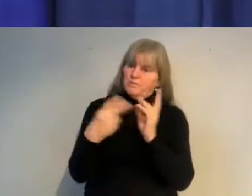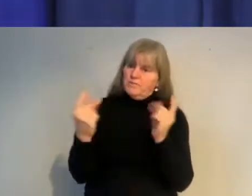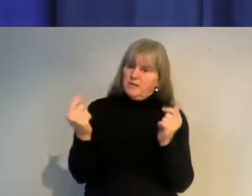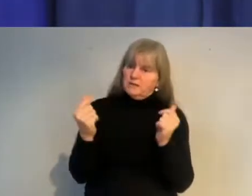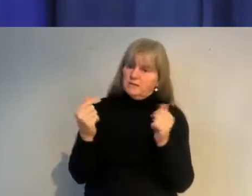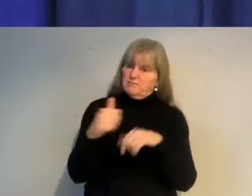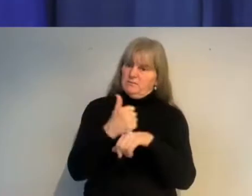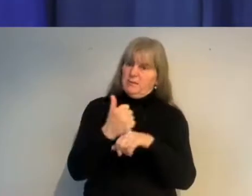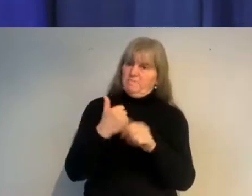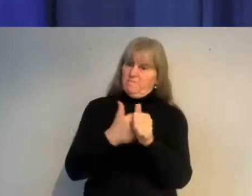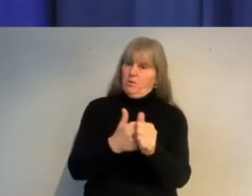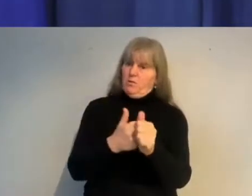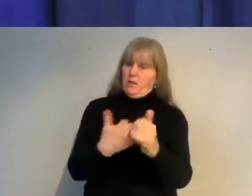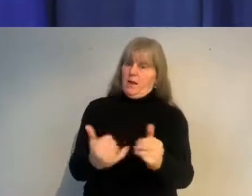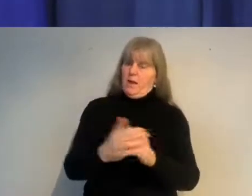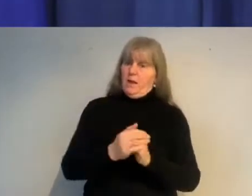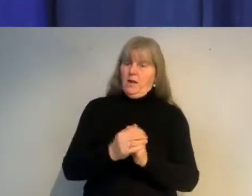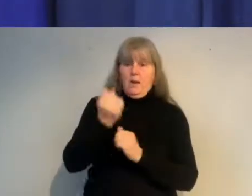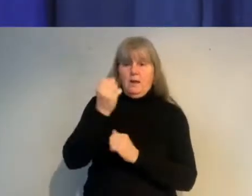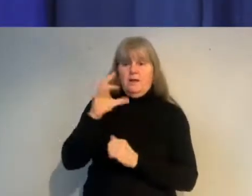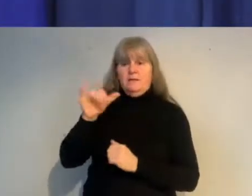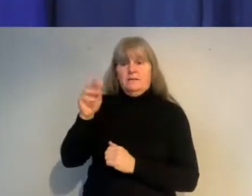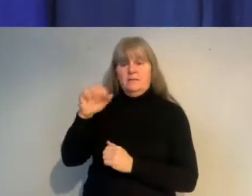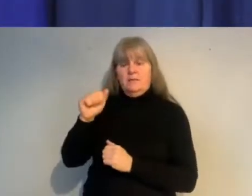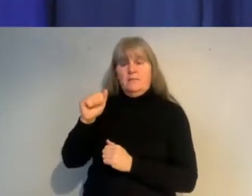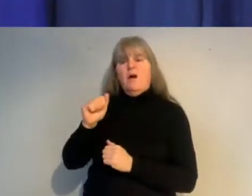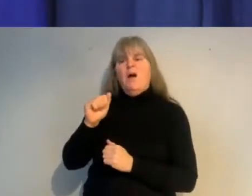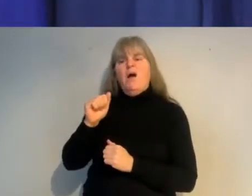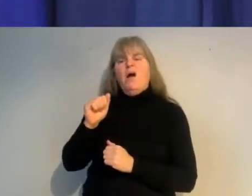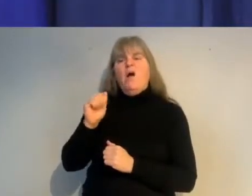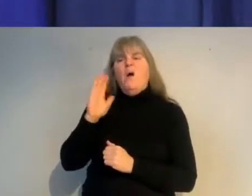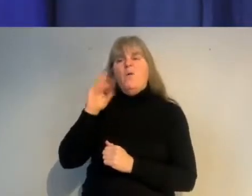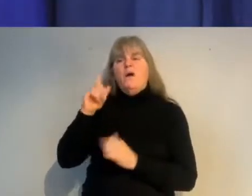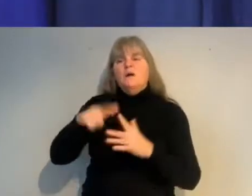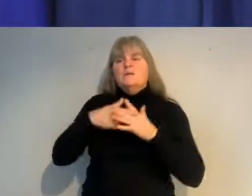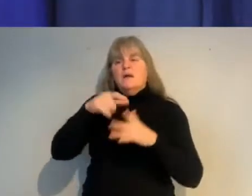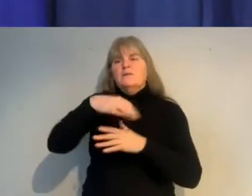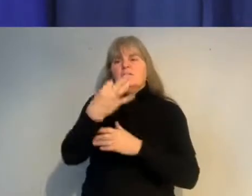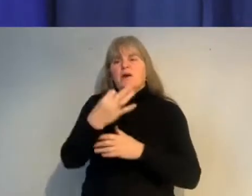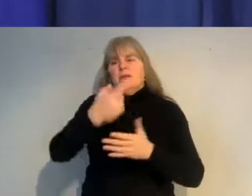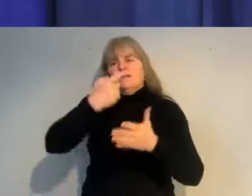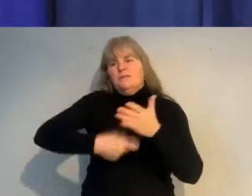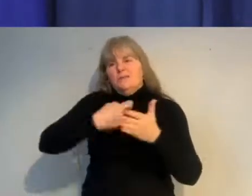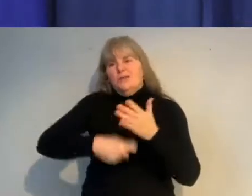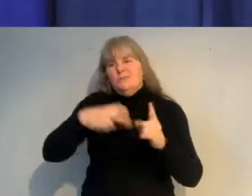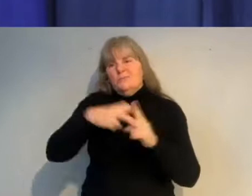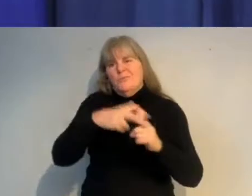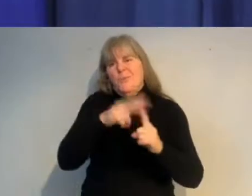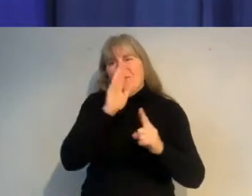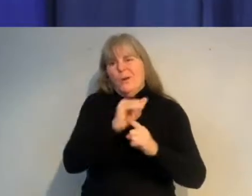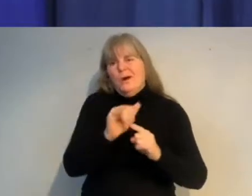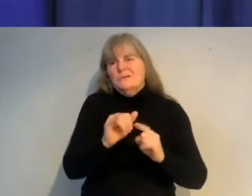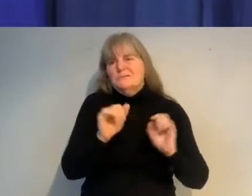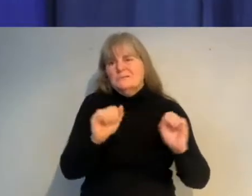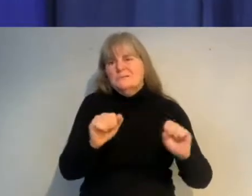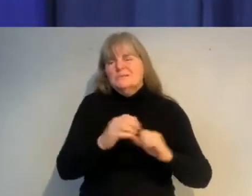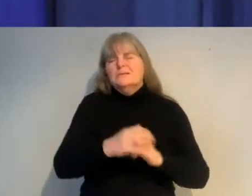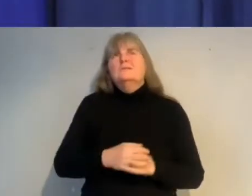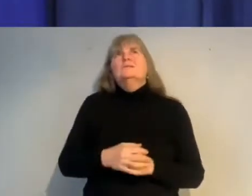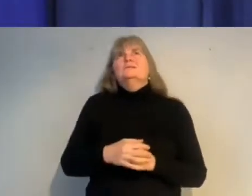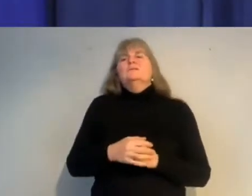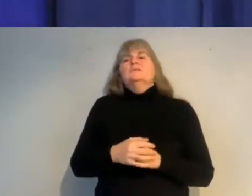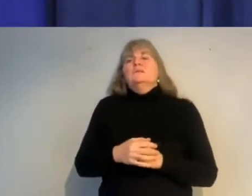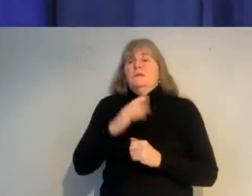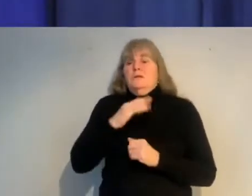be enforced under the Civil Emergency Measure Act starting Friday, January the 7th. Now, we recognize that these measures